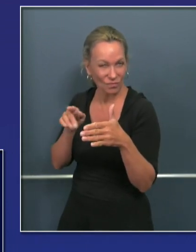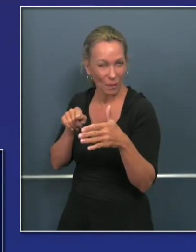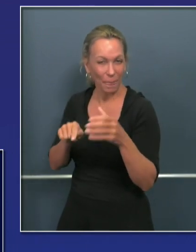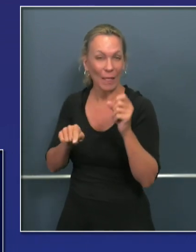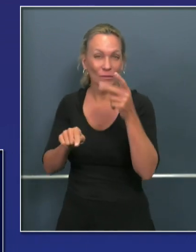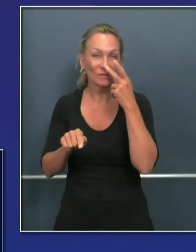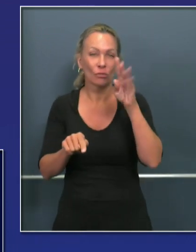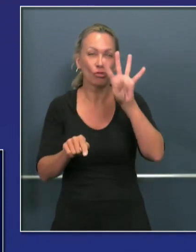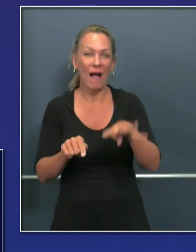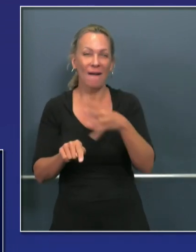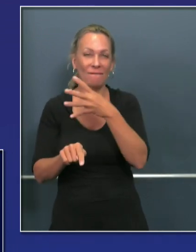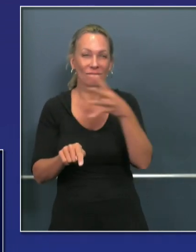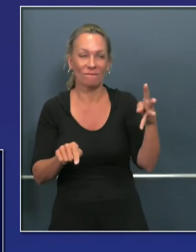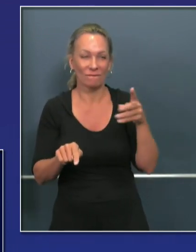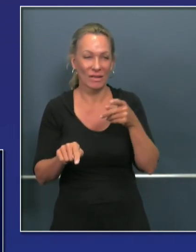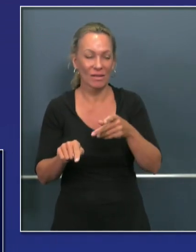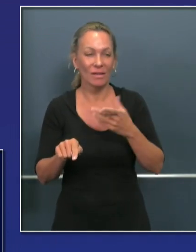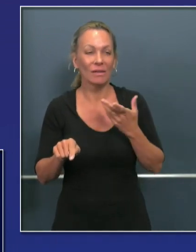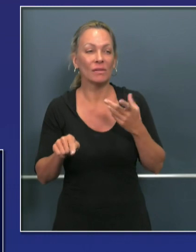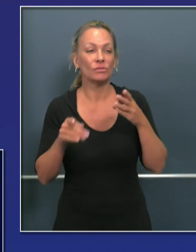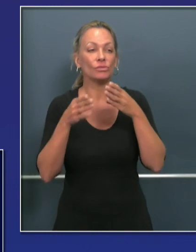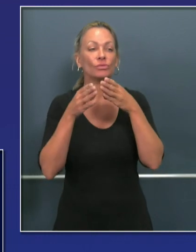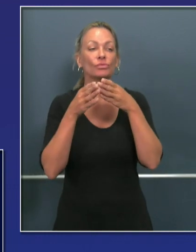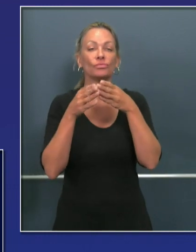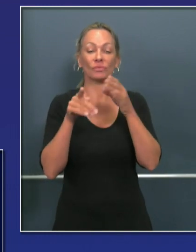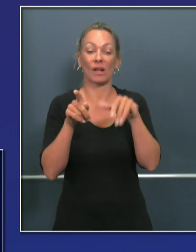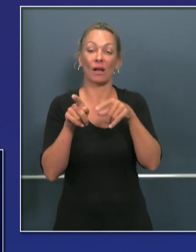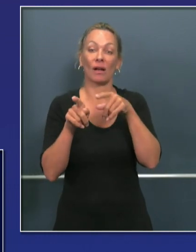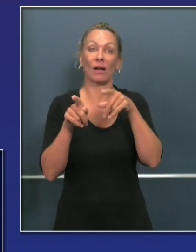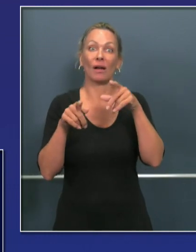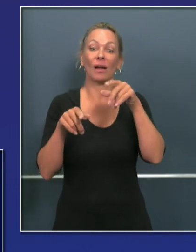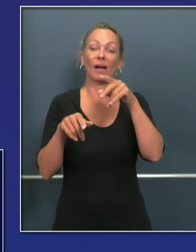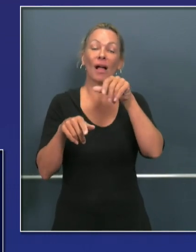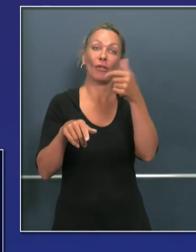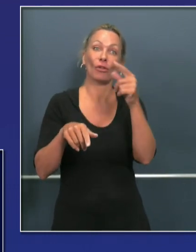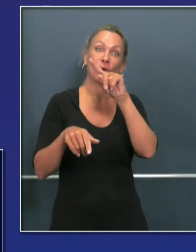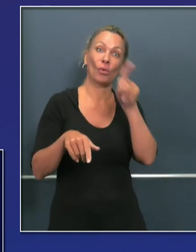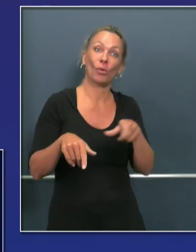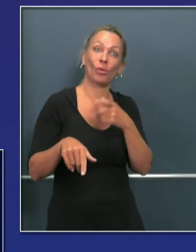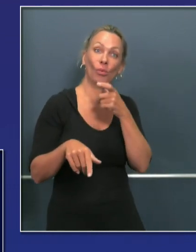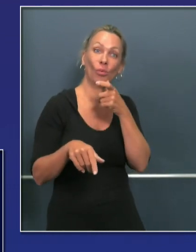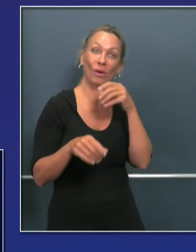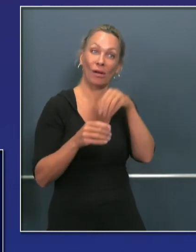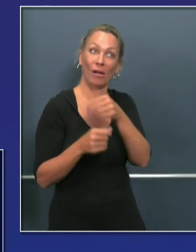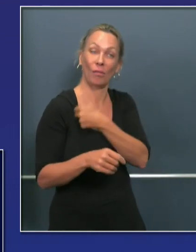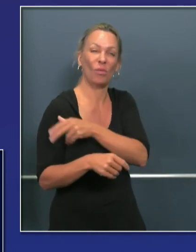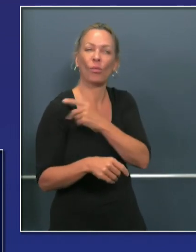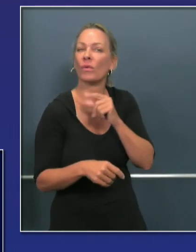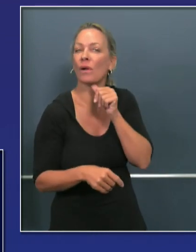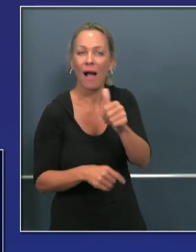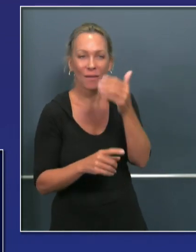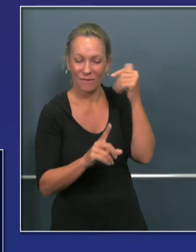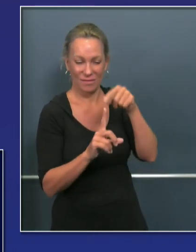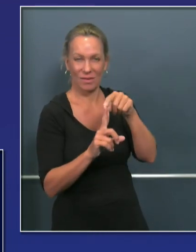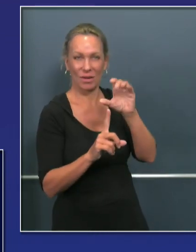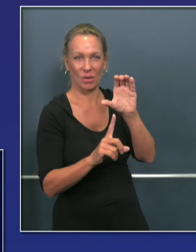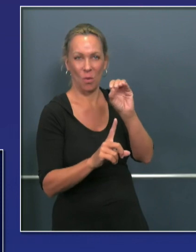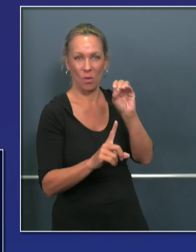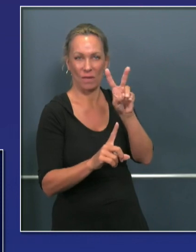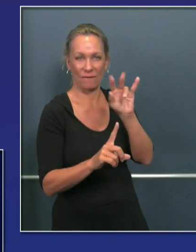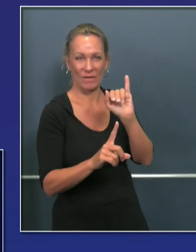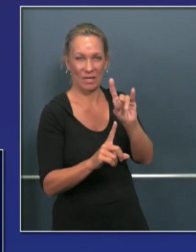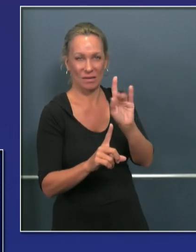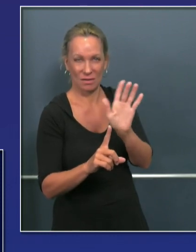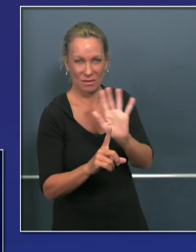that are in the hospital system, which is currently about 58% of total capacity. So you get a sense here, 30+ thousand or